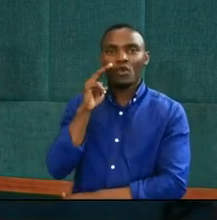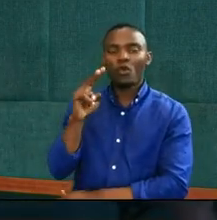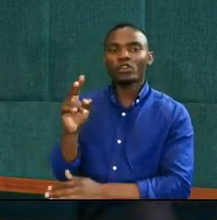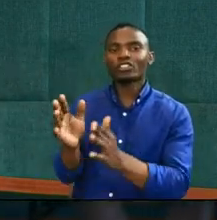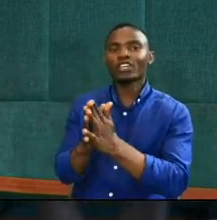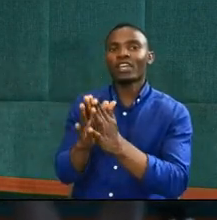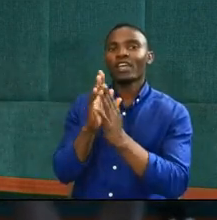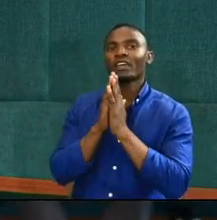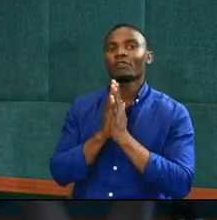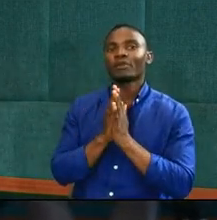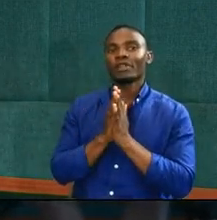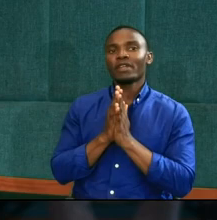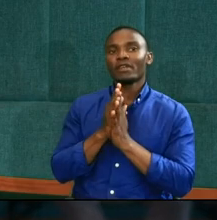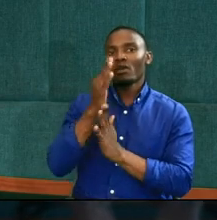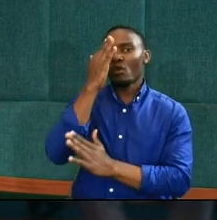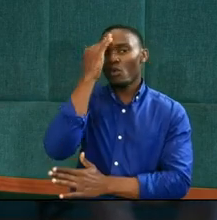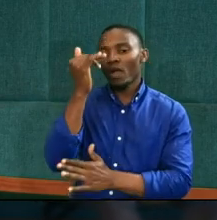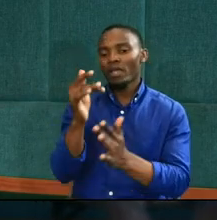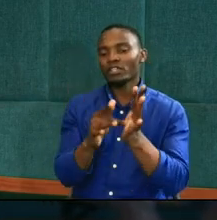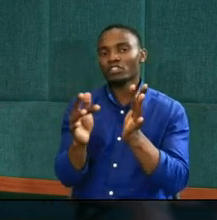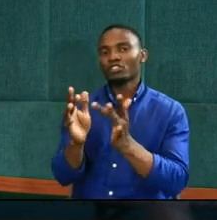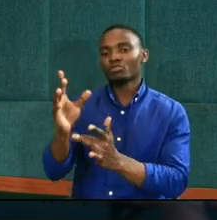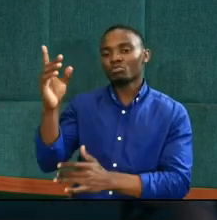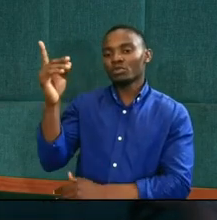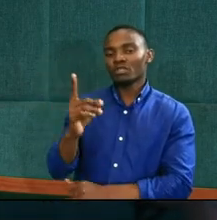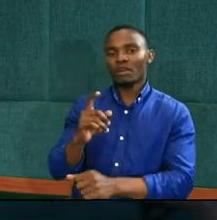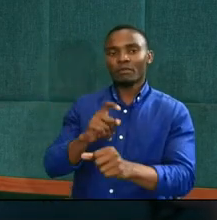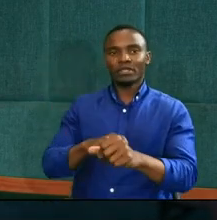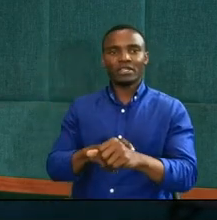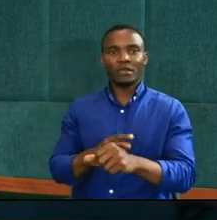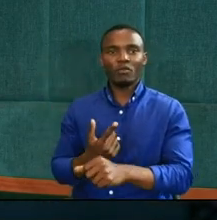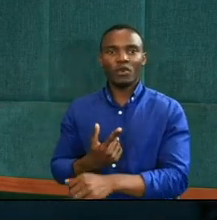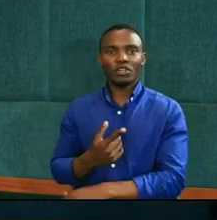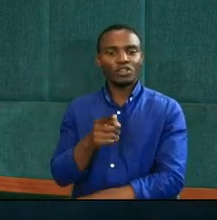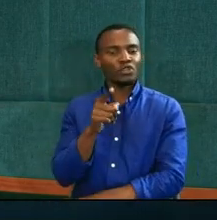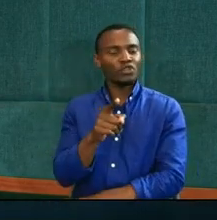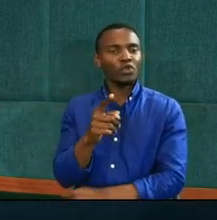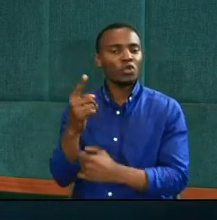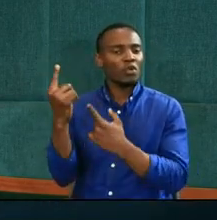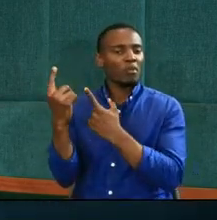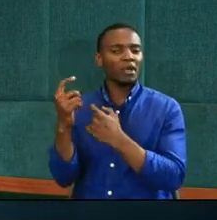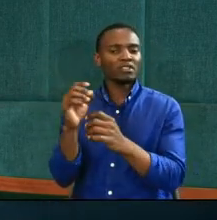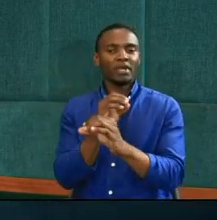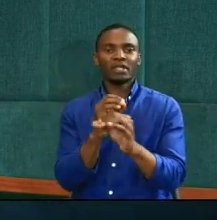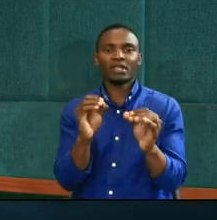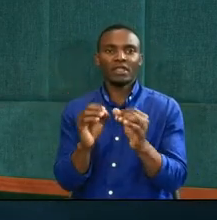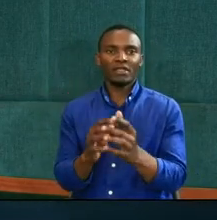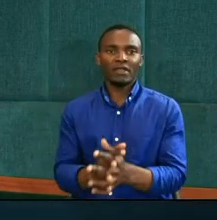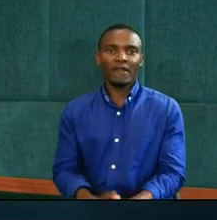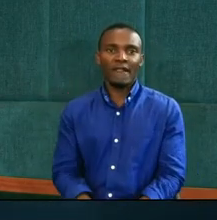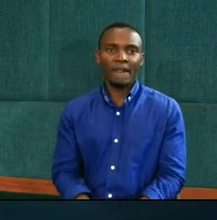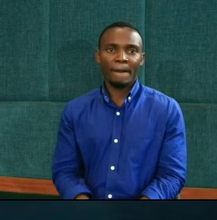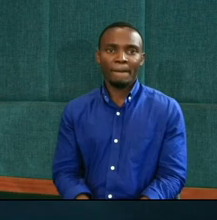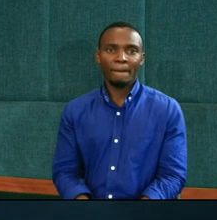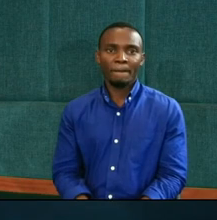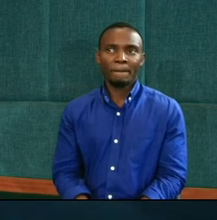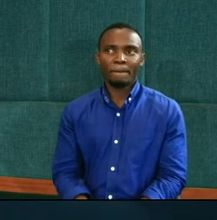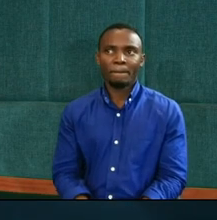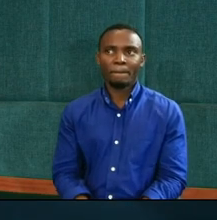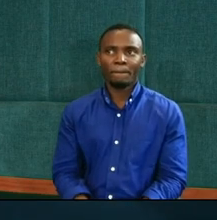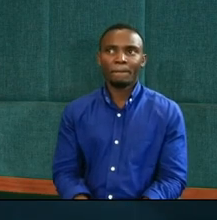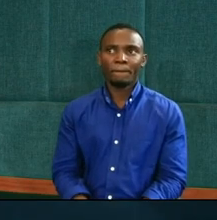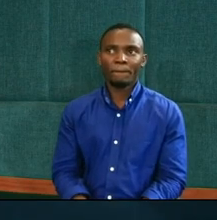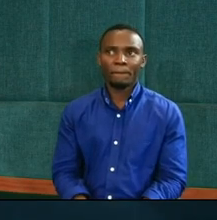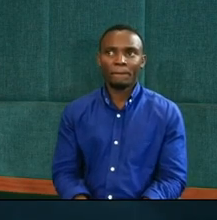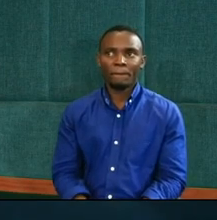pray, for he's coming at a time when you expect it not. So I'm going to